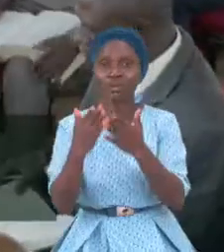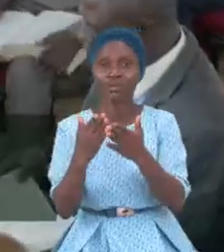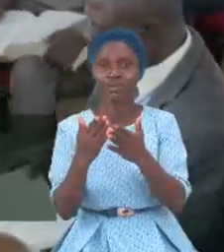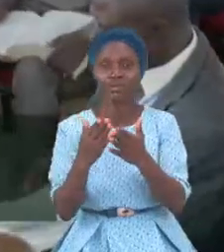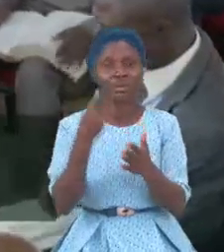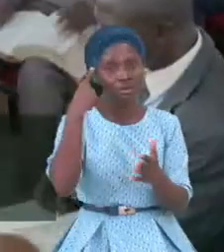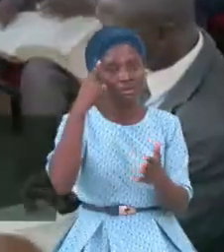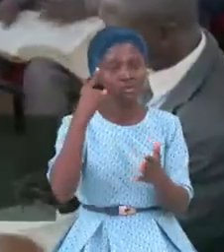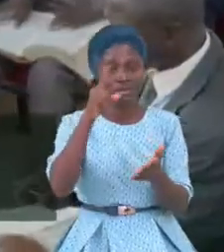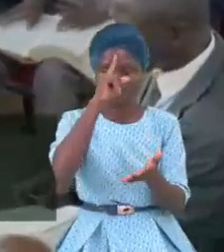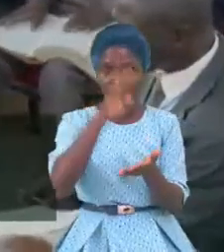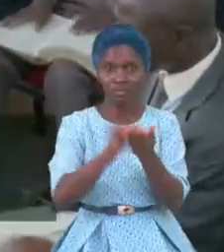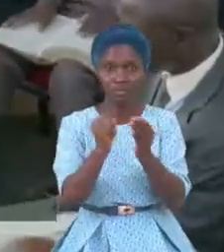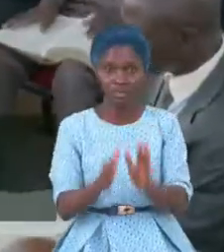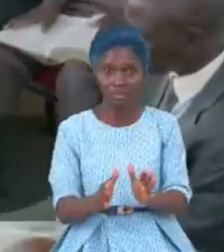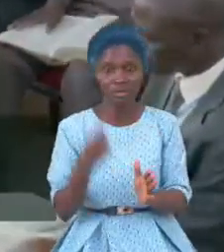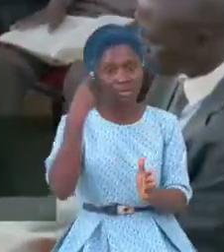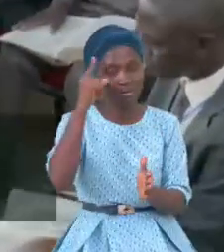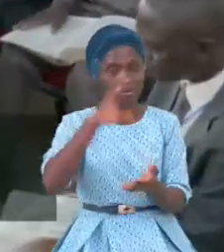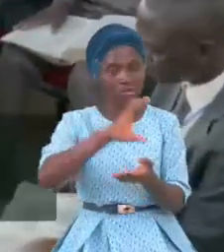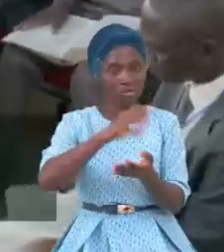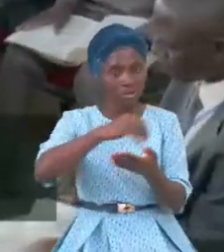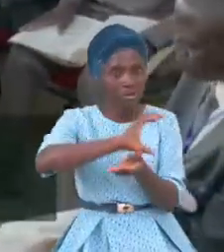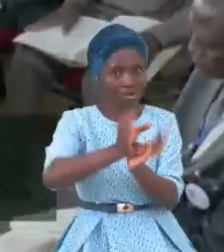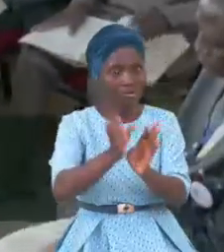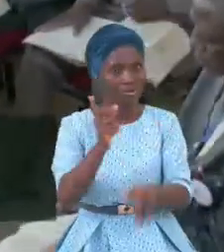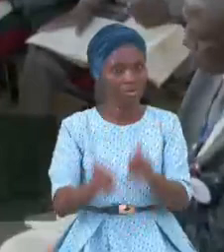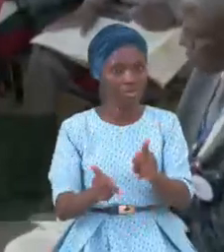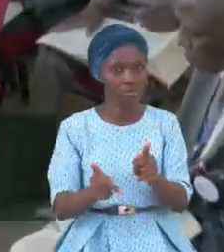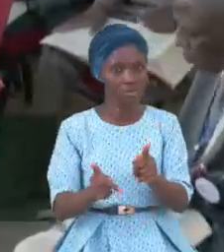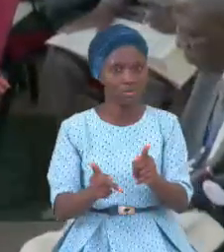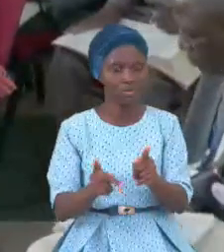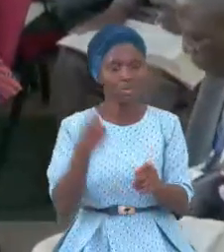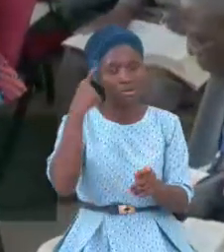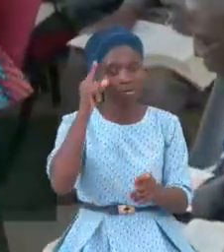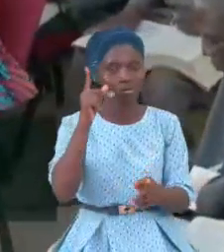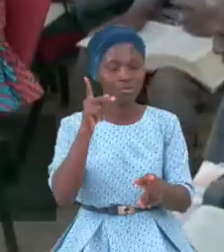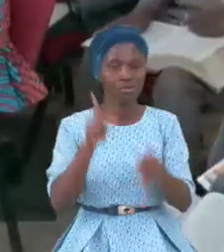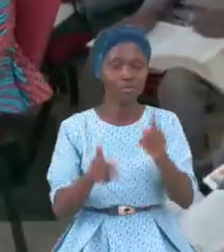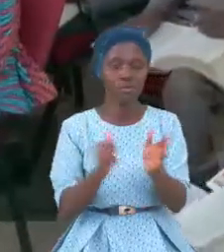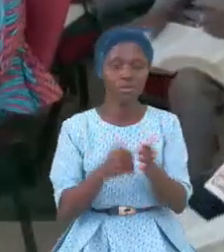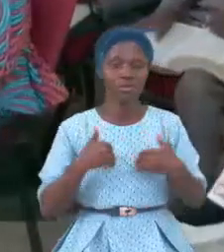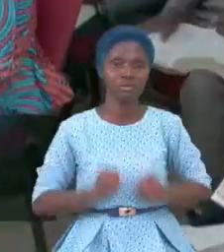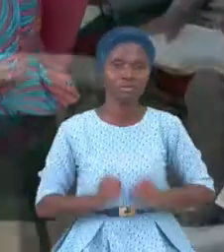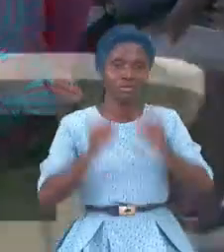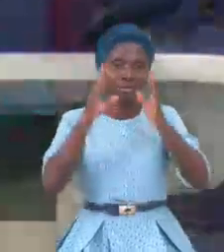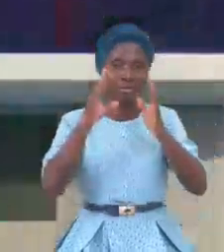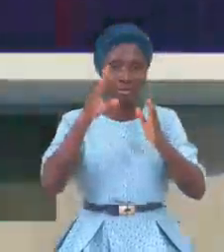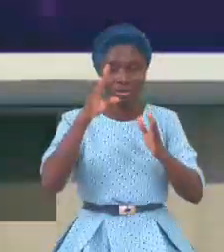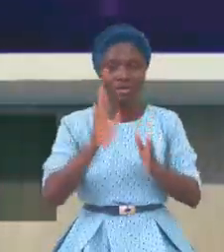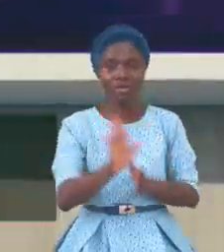be thanked for the one who has submitted his life to the Lord, and it's a lifetime, lifelong time